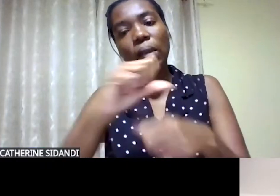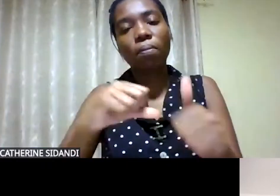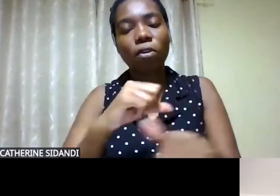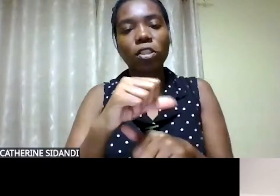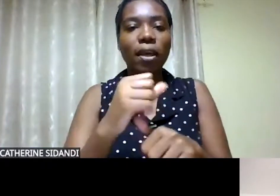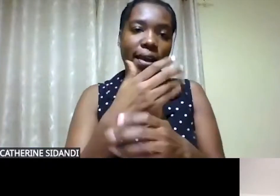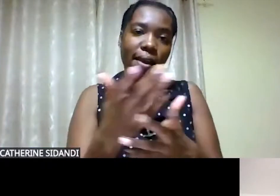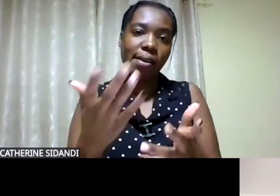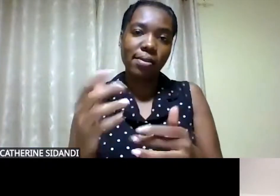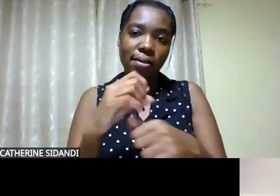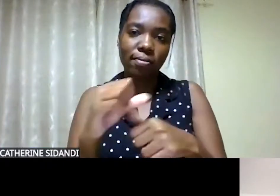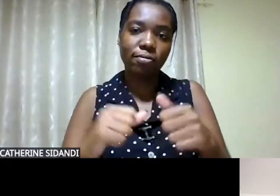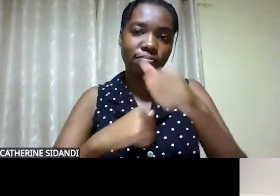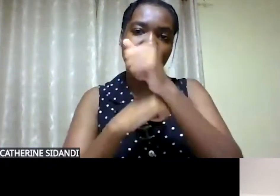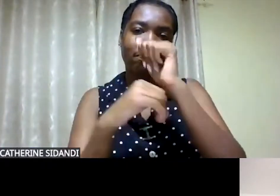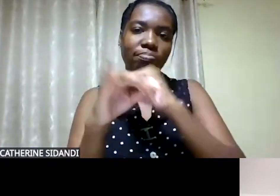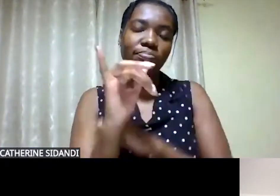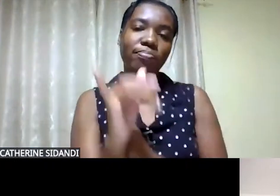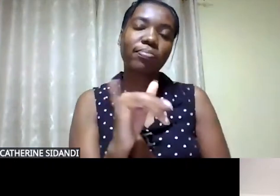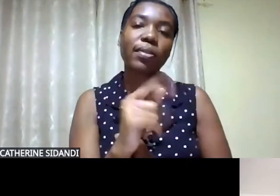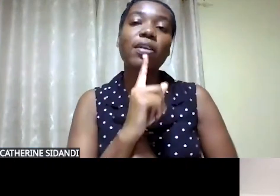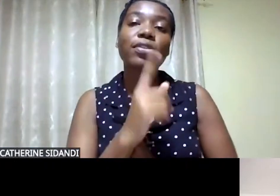this. The thing with the founders syndrome,